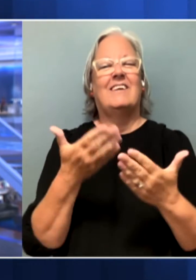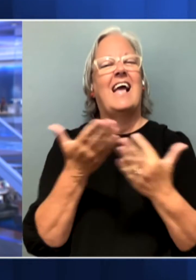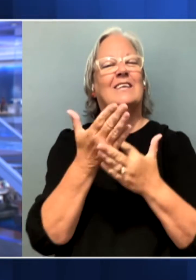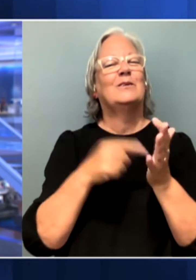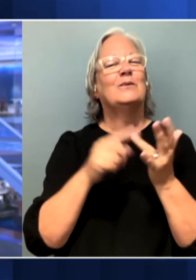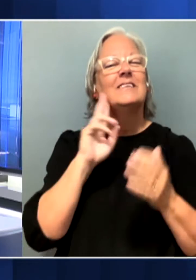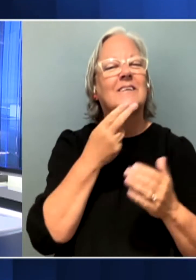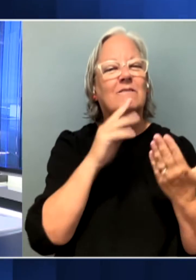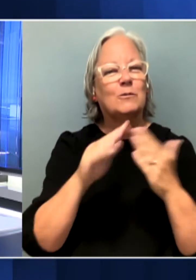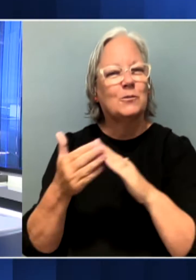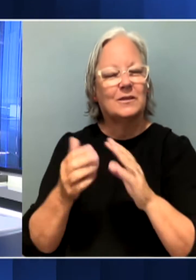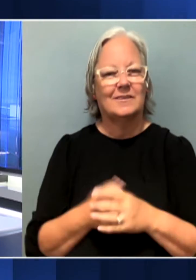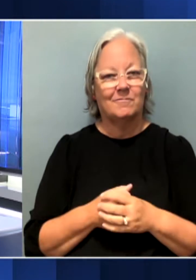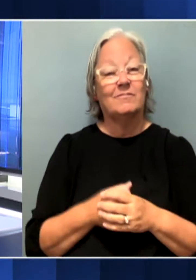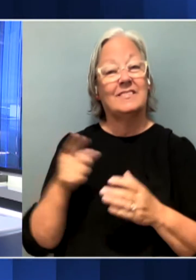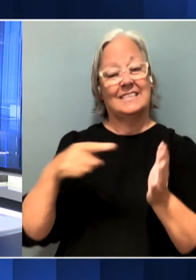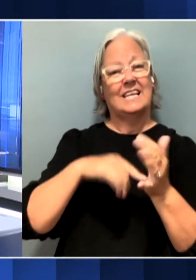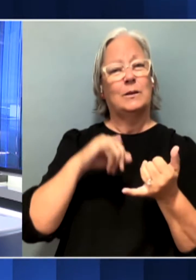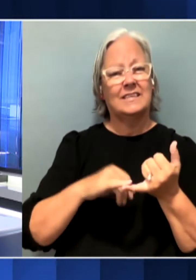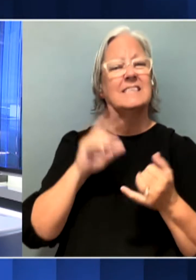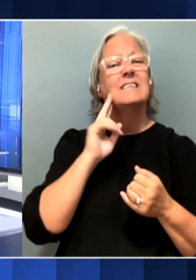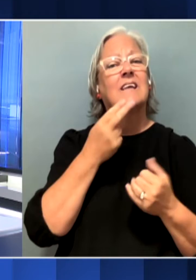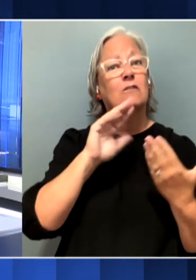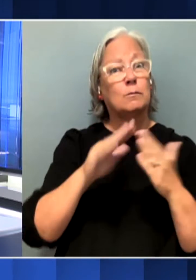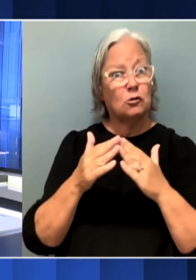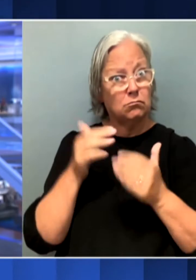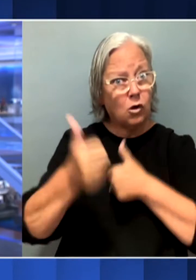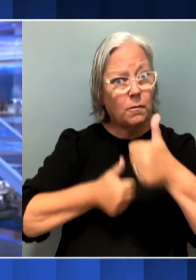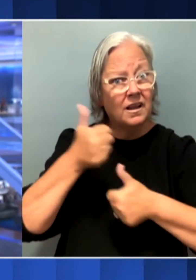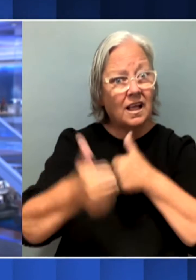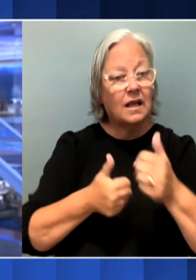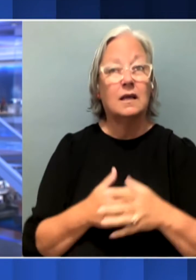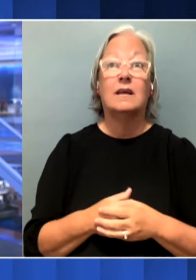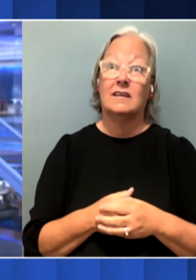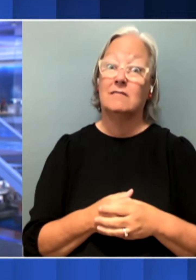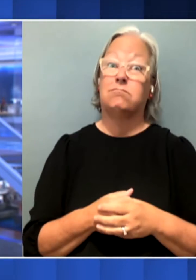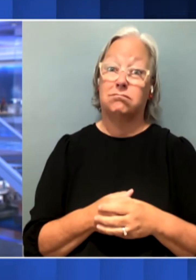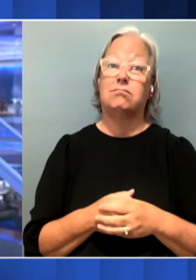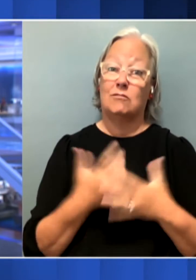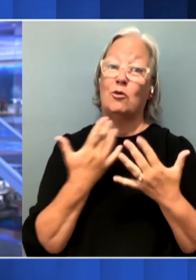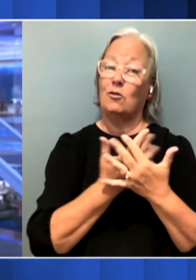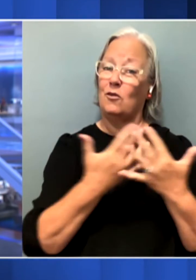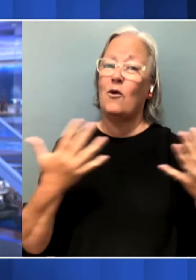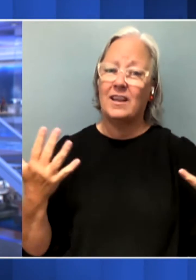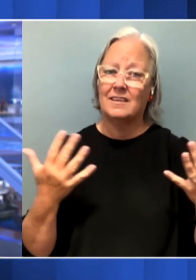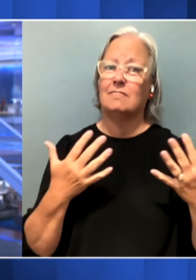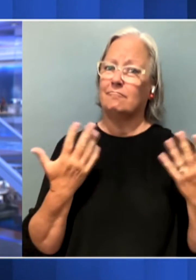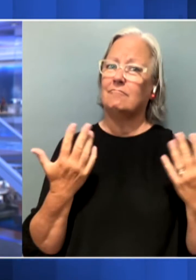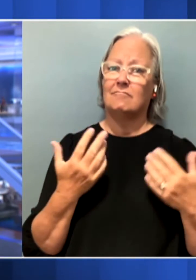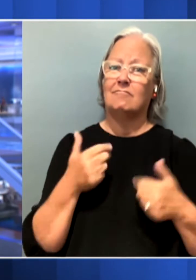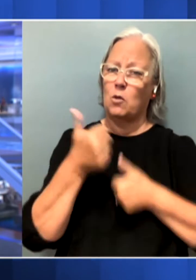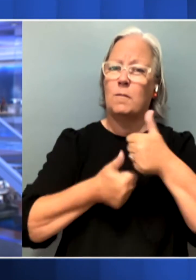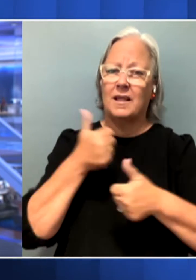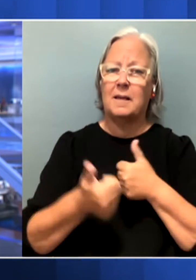How big is Taylor Swift's deaf fan base? It's quite big. You'd actually be surprised about how many people love